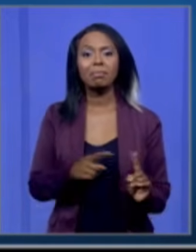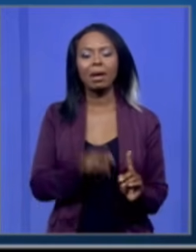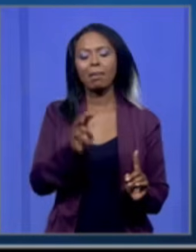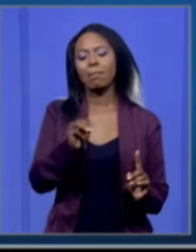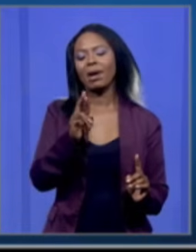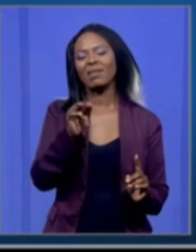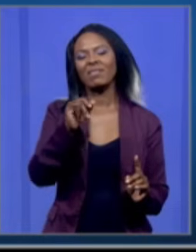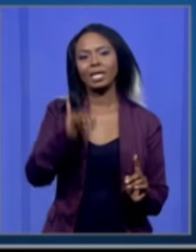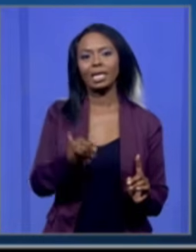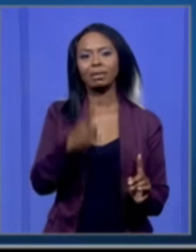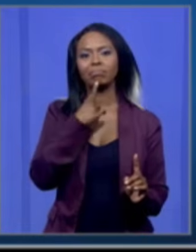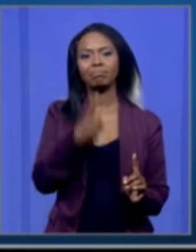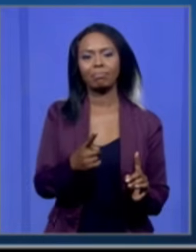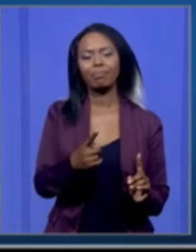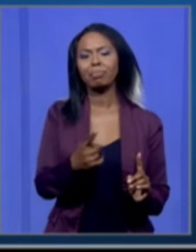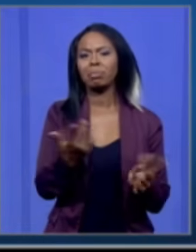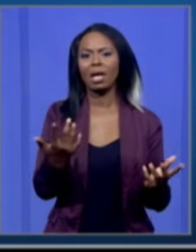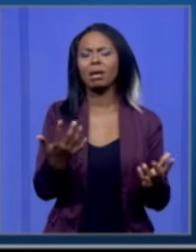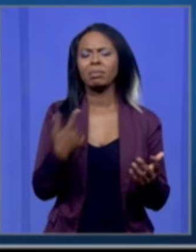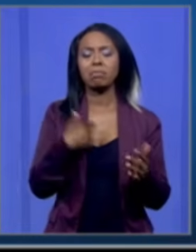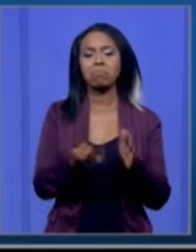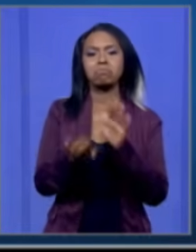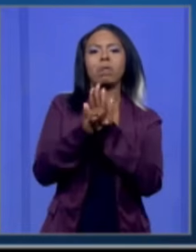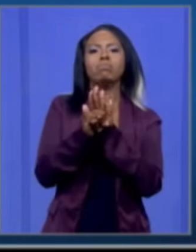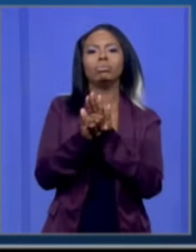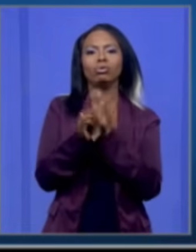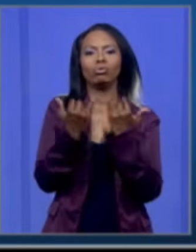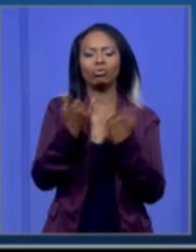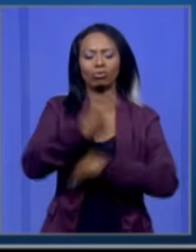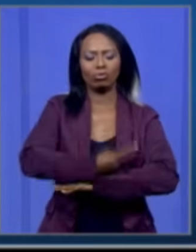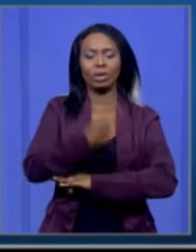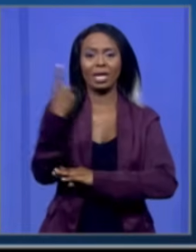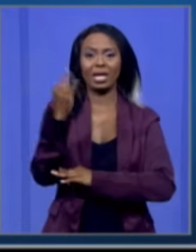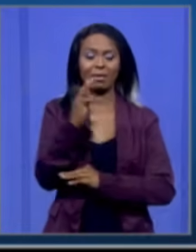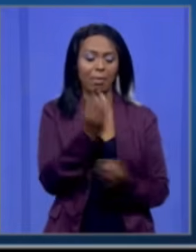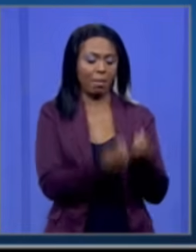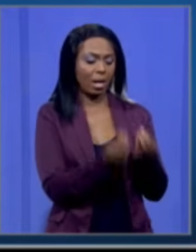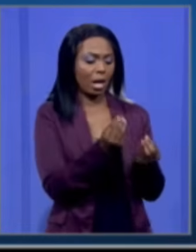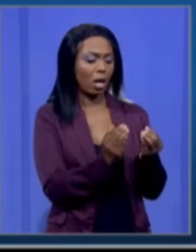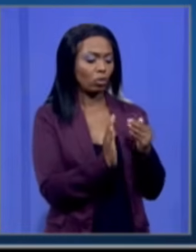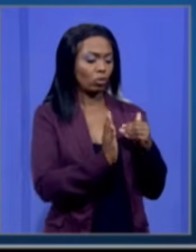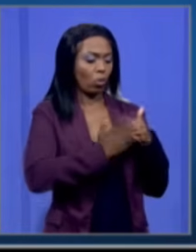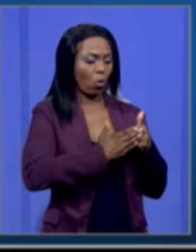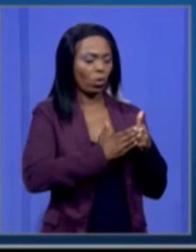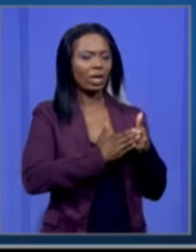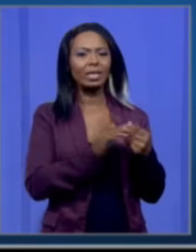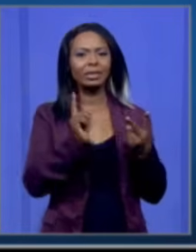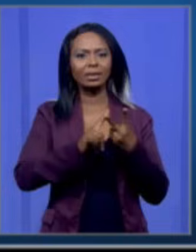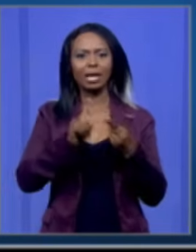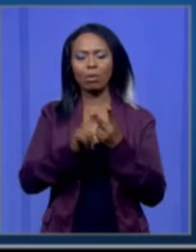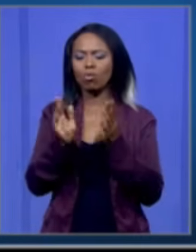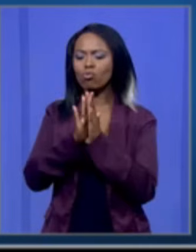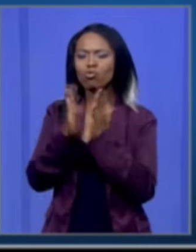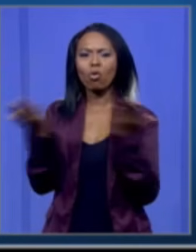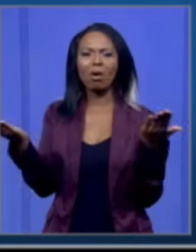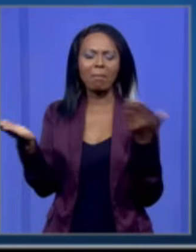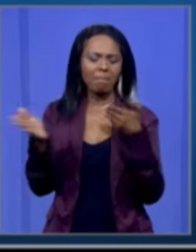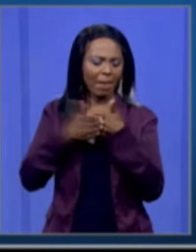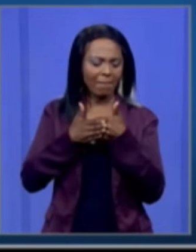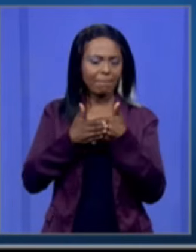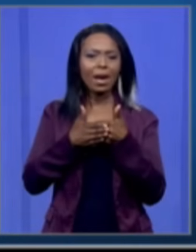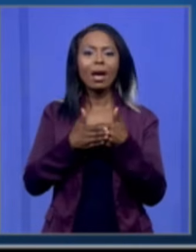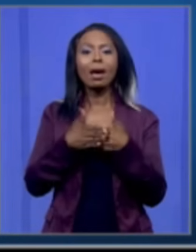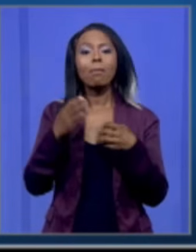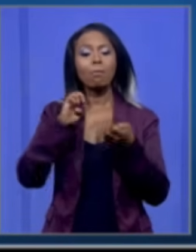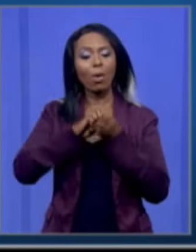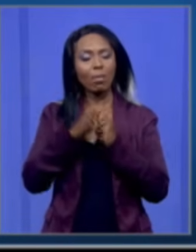Mafirišo ke yena o re re itemogetše gore bana ge ba tswaletše dikolo ba tswaletše le dipuku gomme phošo ke ya